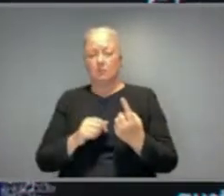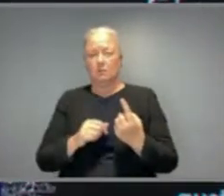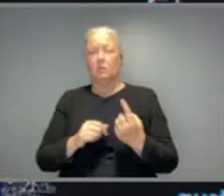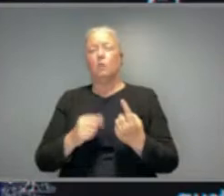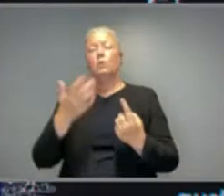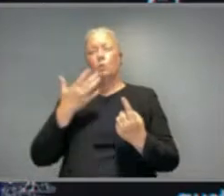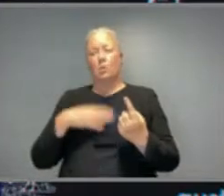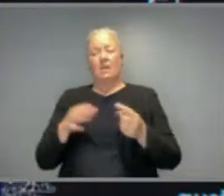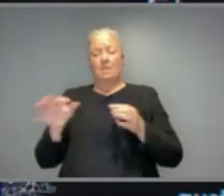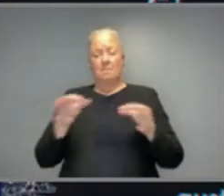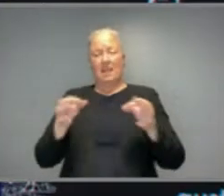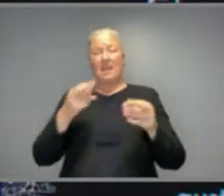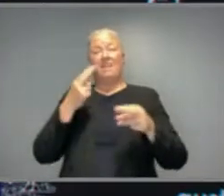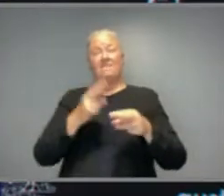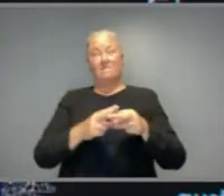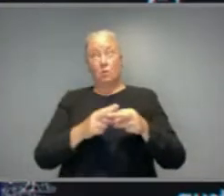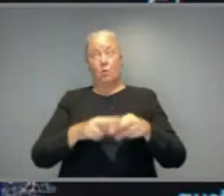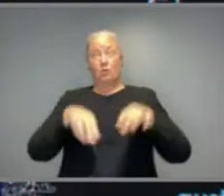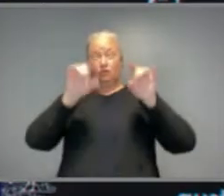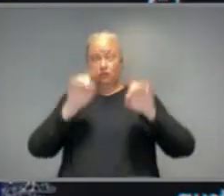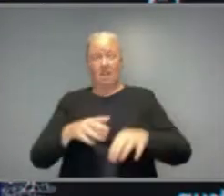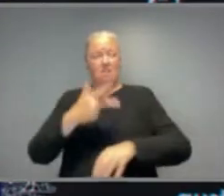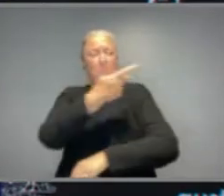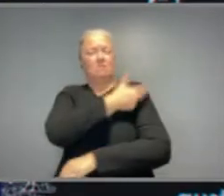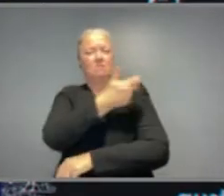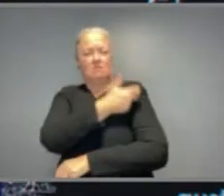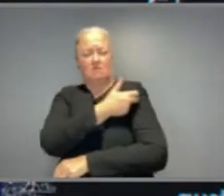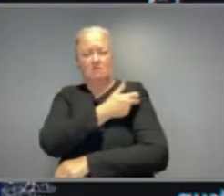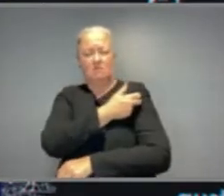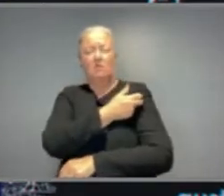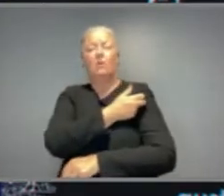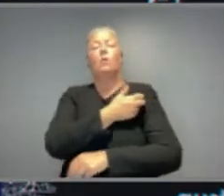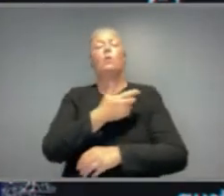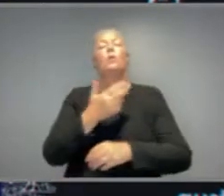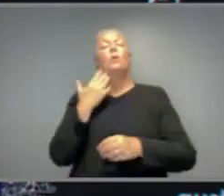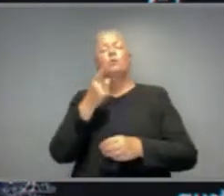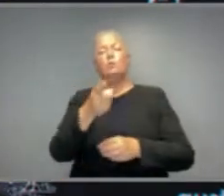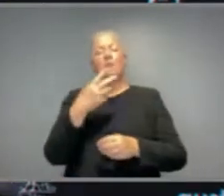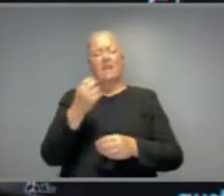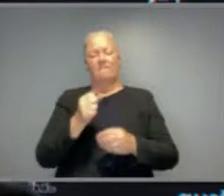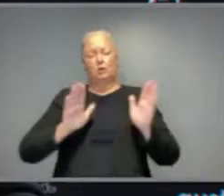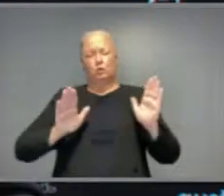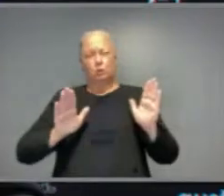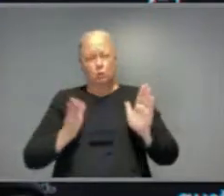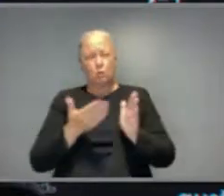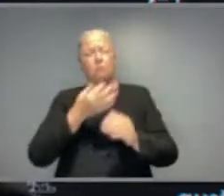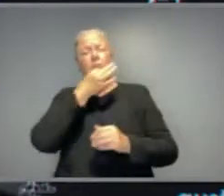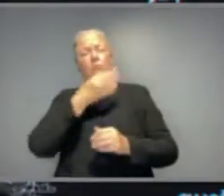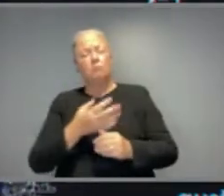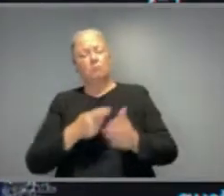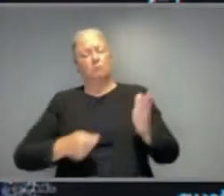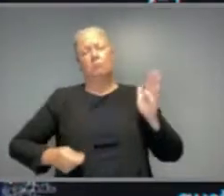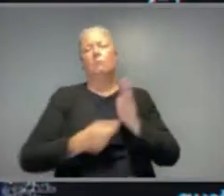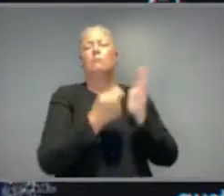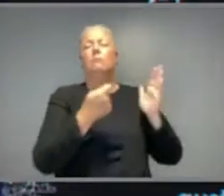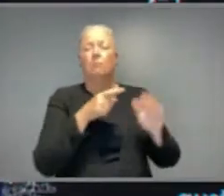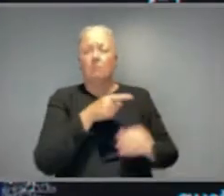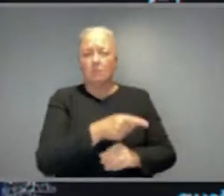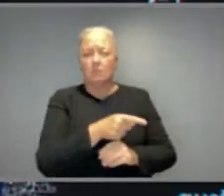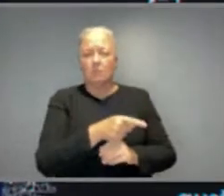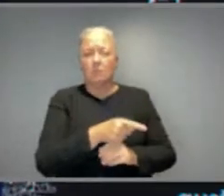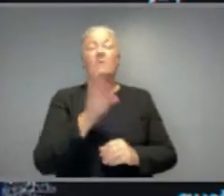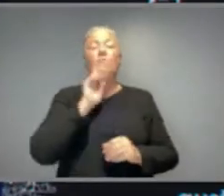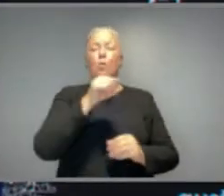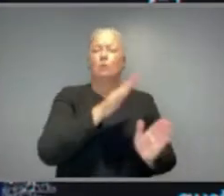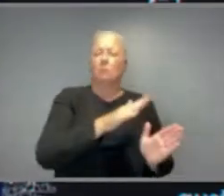strategy where short, sharp lockdowns are the response during a suppression phase before you move at 70% into the